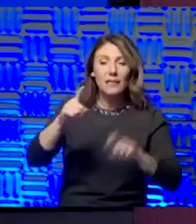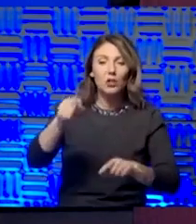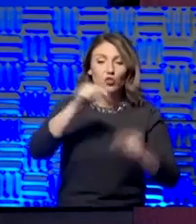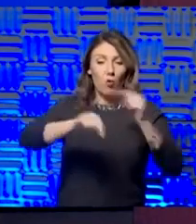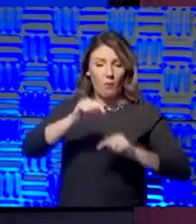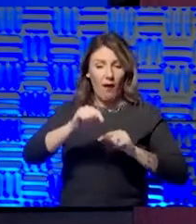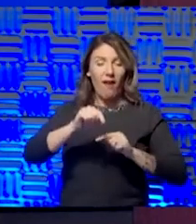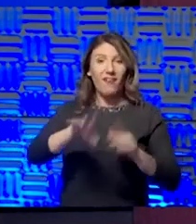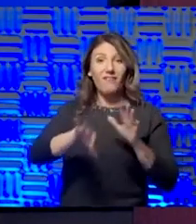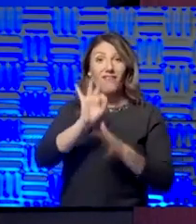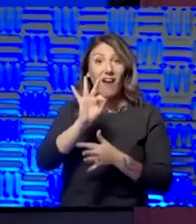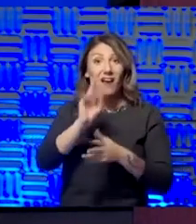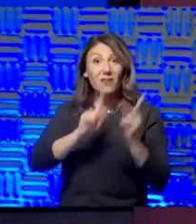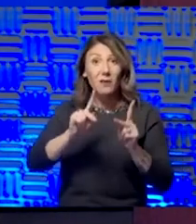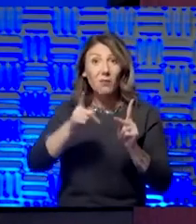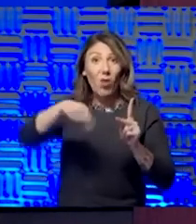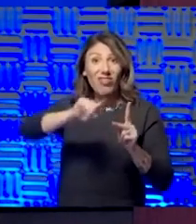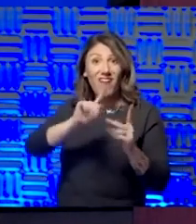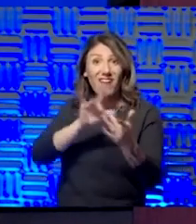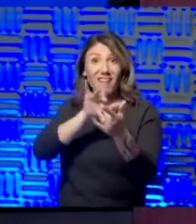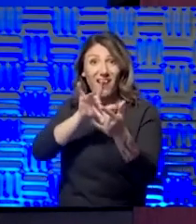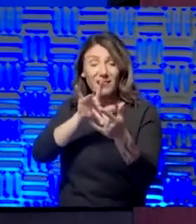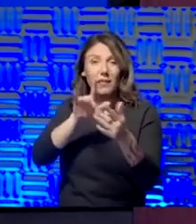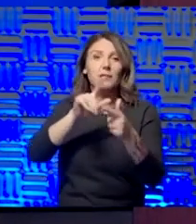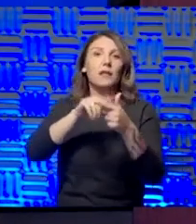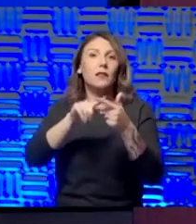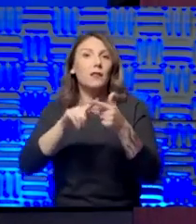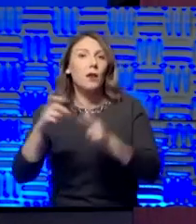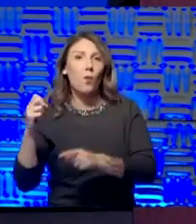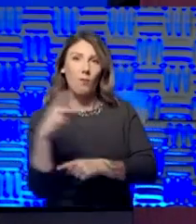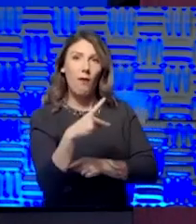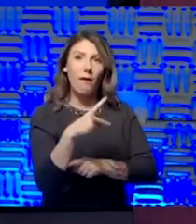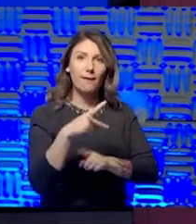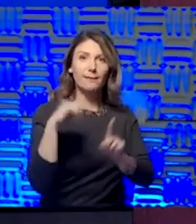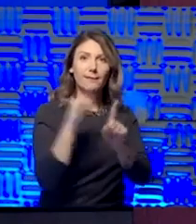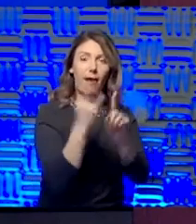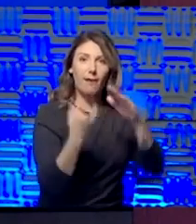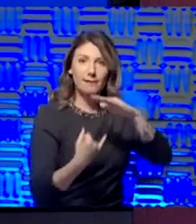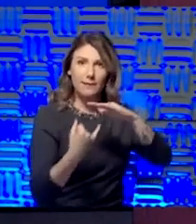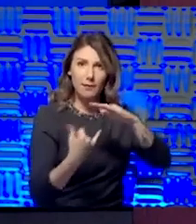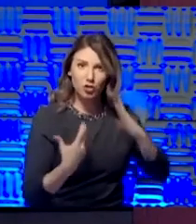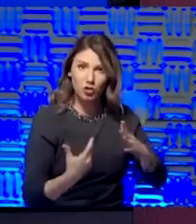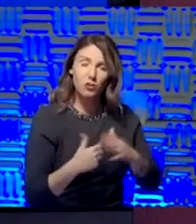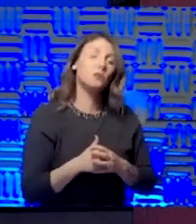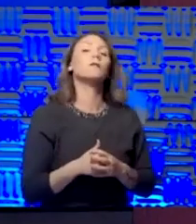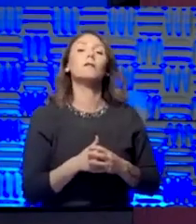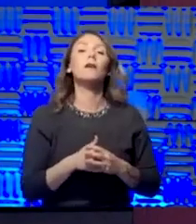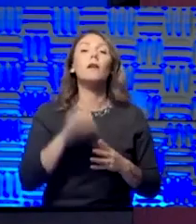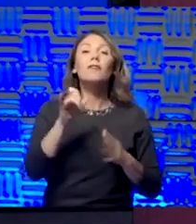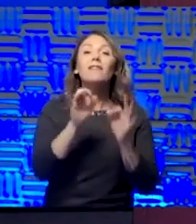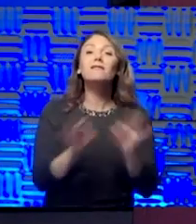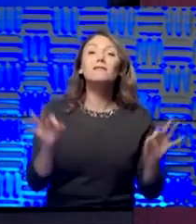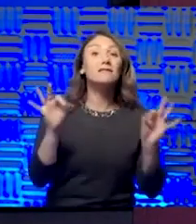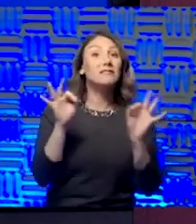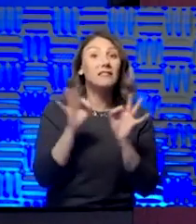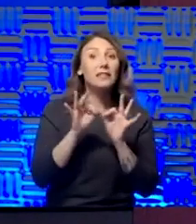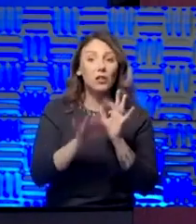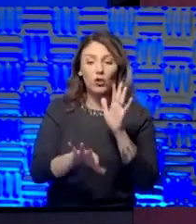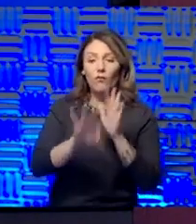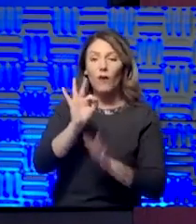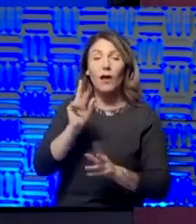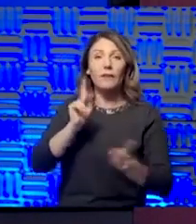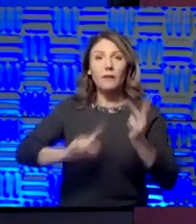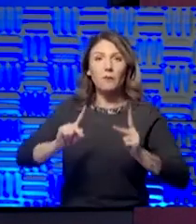were in contact with, and you have those folks go back in isolation. That's the key. You find the people who